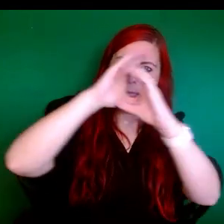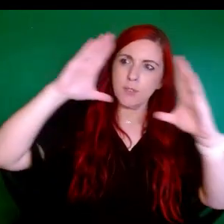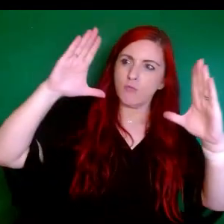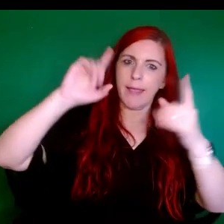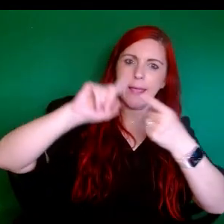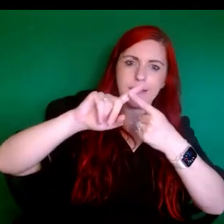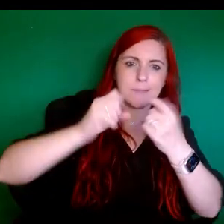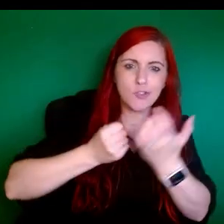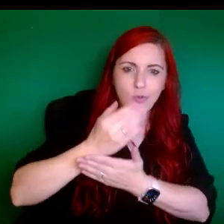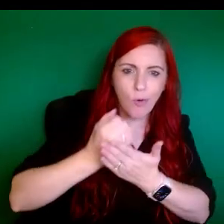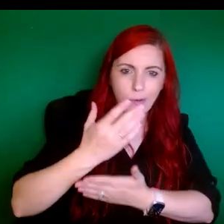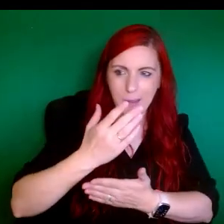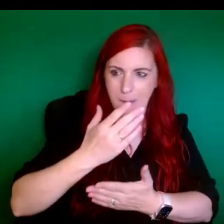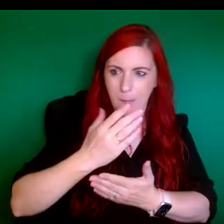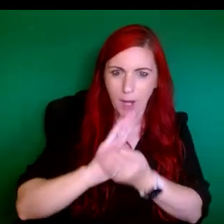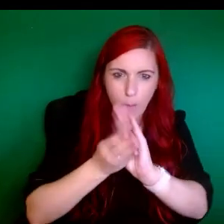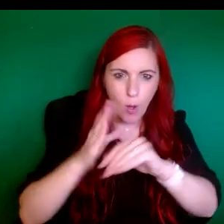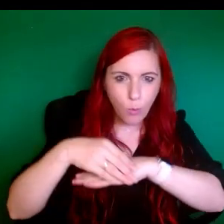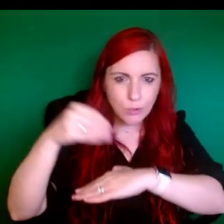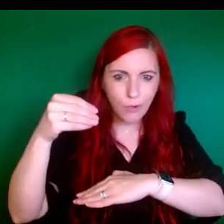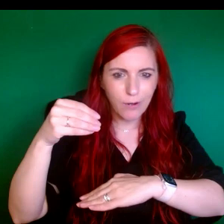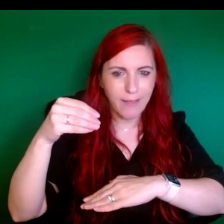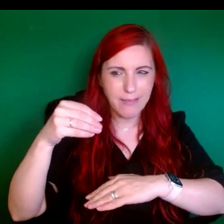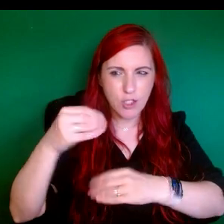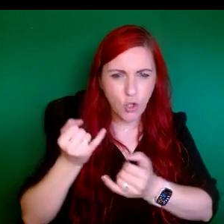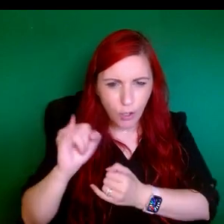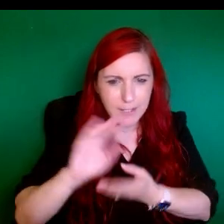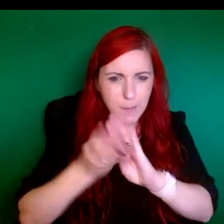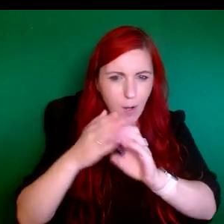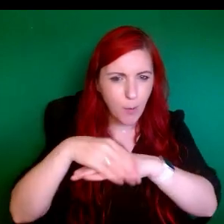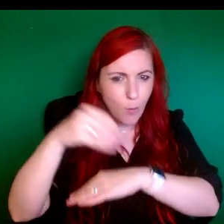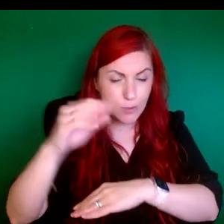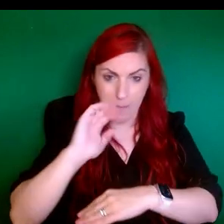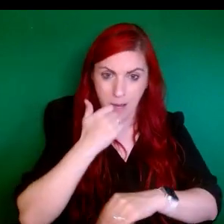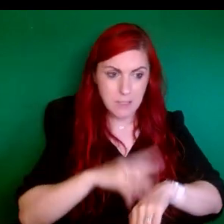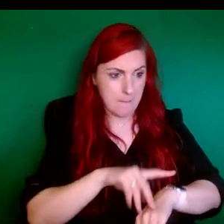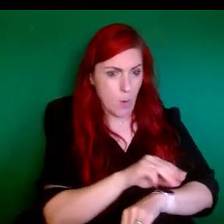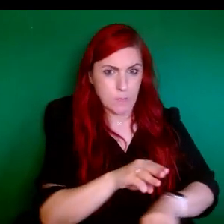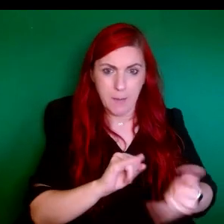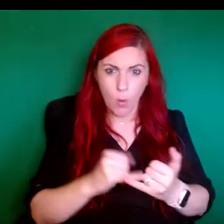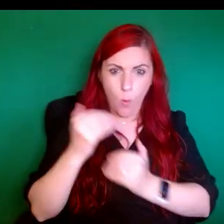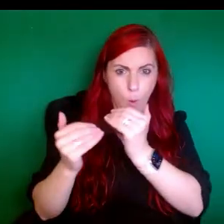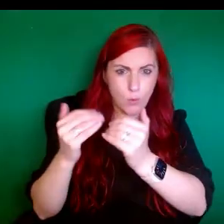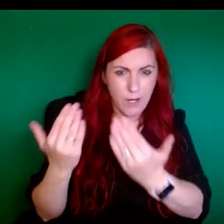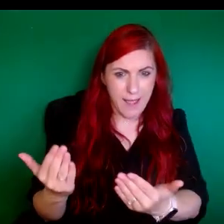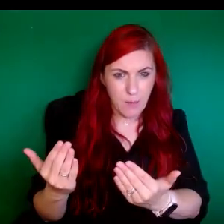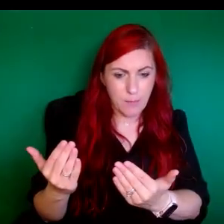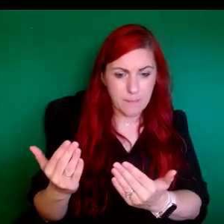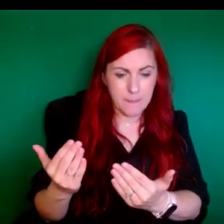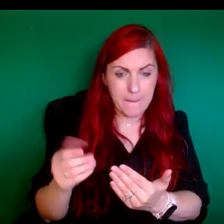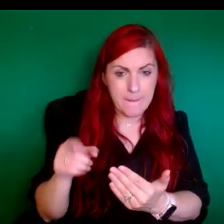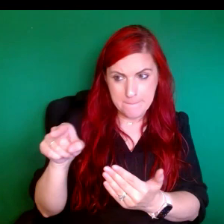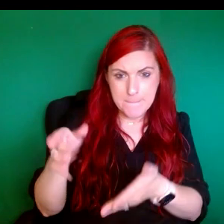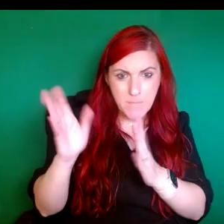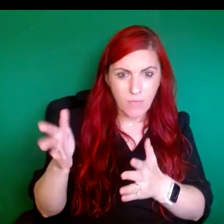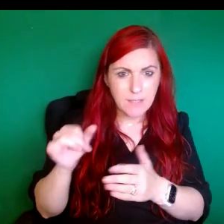because actually most people in older age do experience very healthy, happy